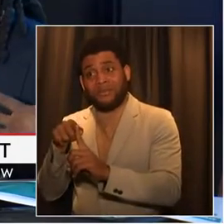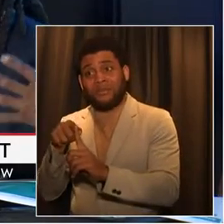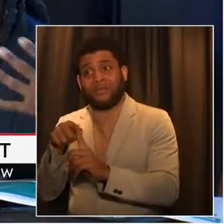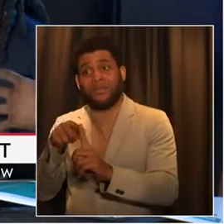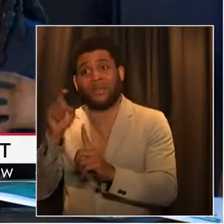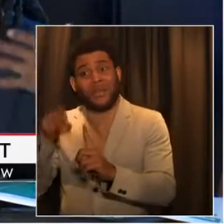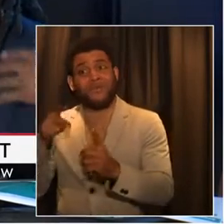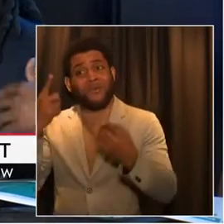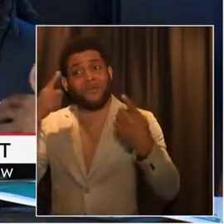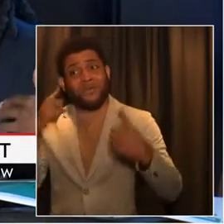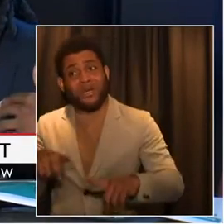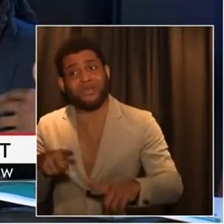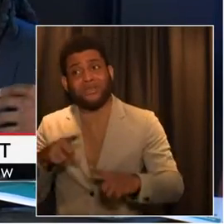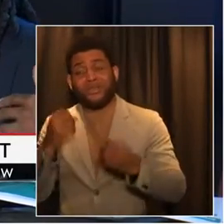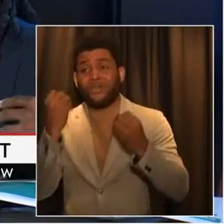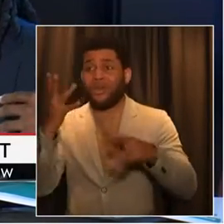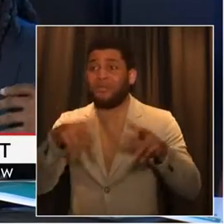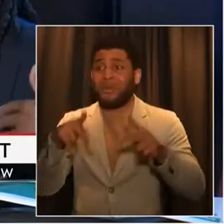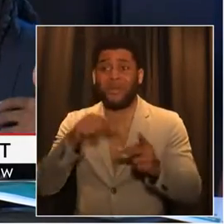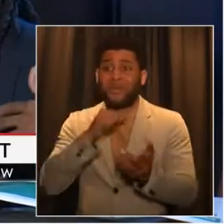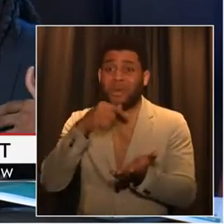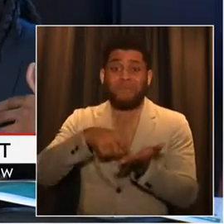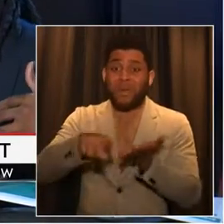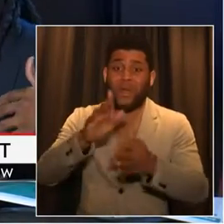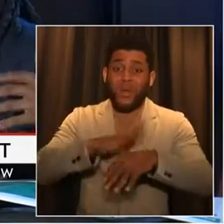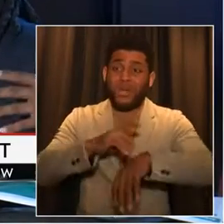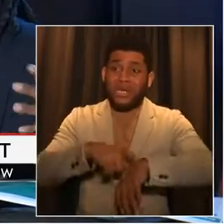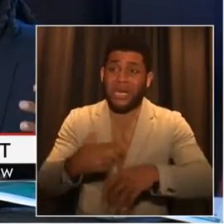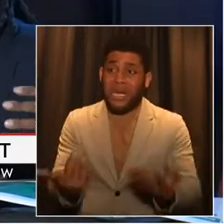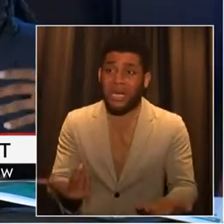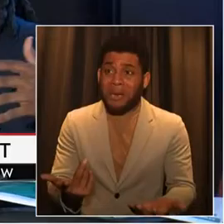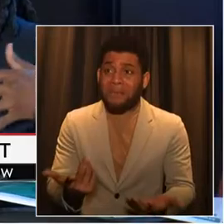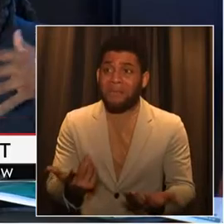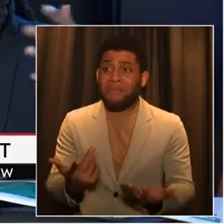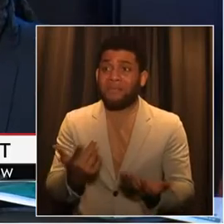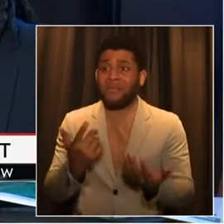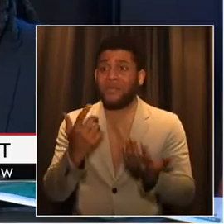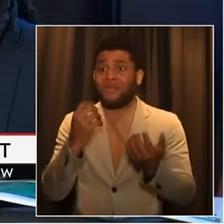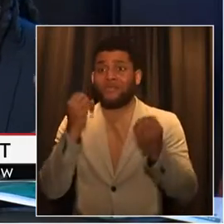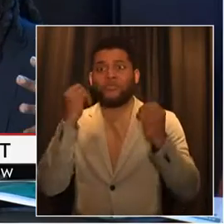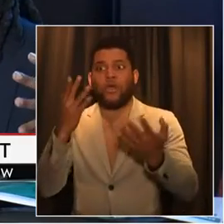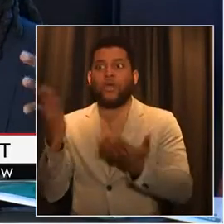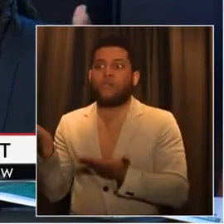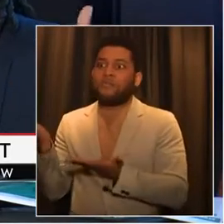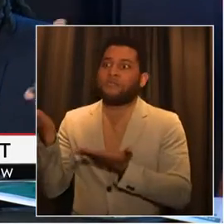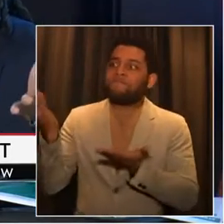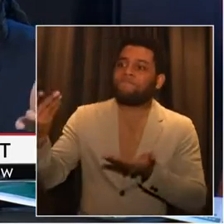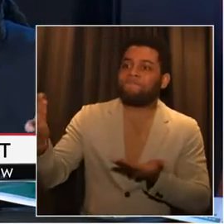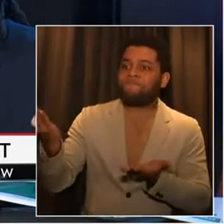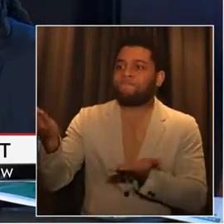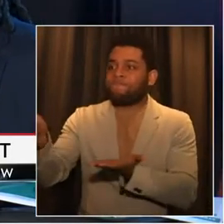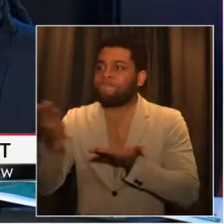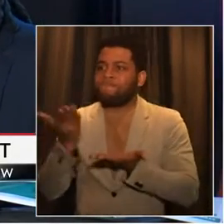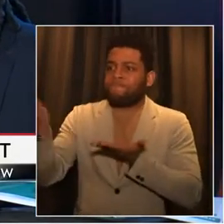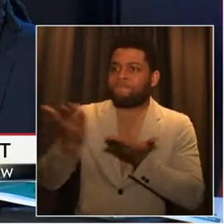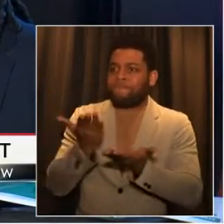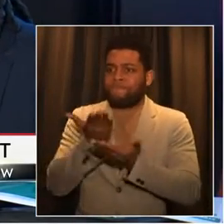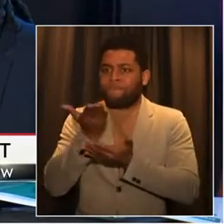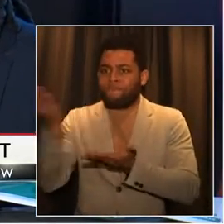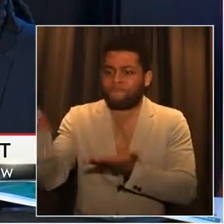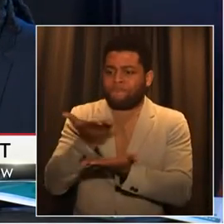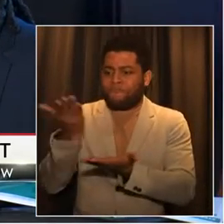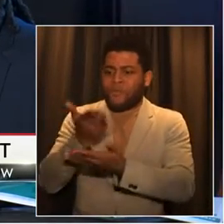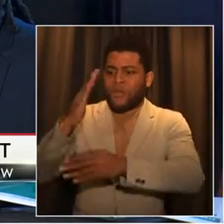instances, there are a lot of instances come to my desk that it's not working out. Even when the home ownership you mentioned Navy. I was in Navy Yard today.